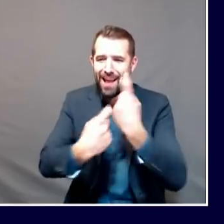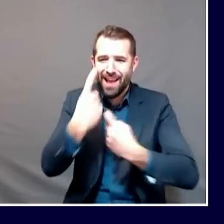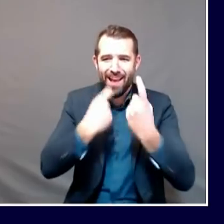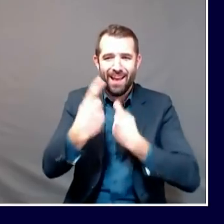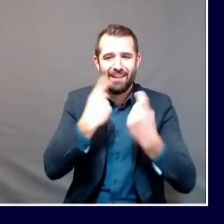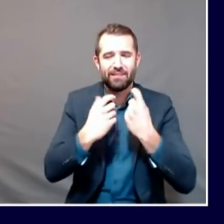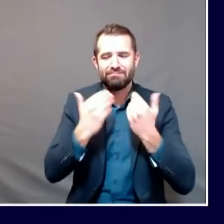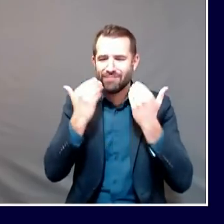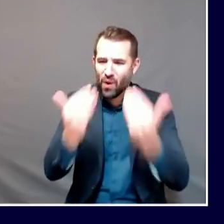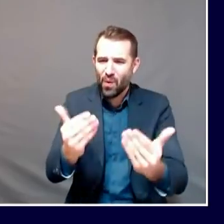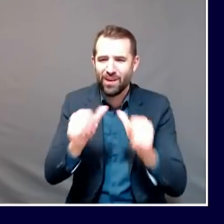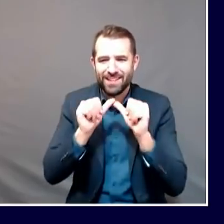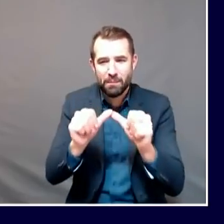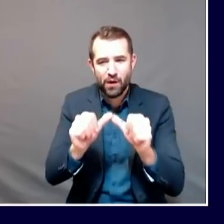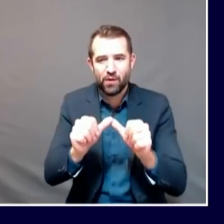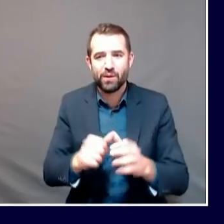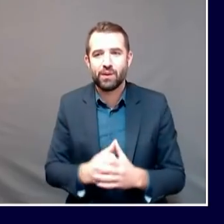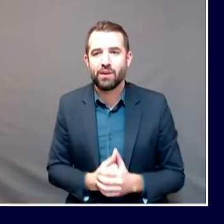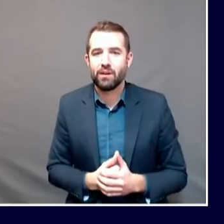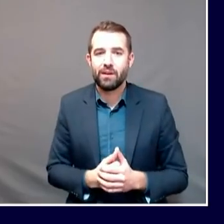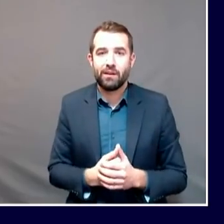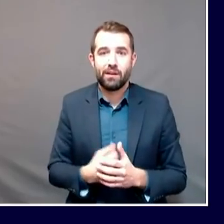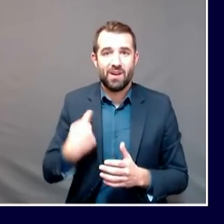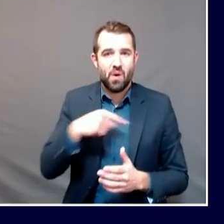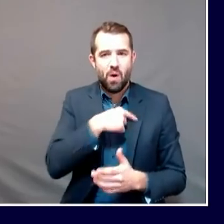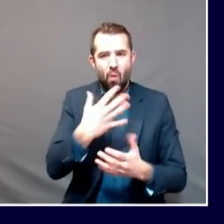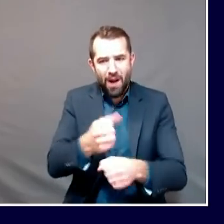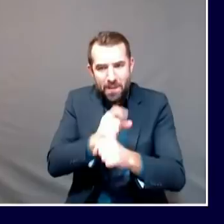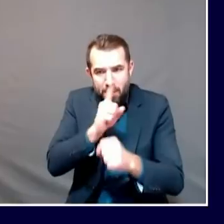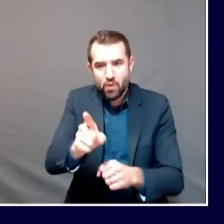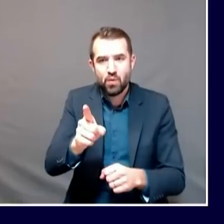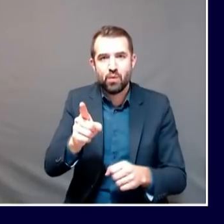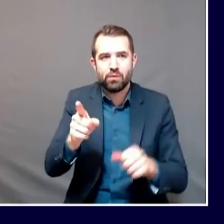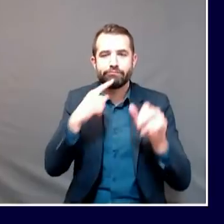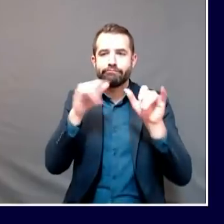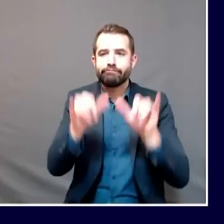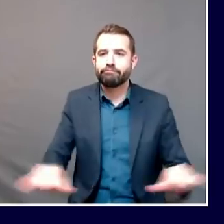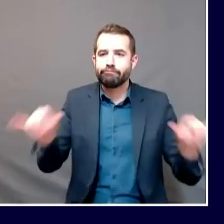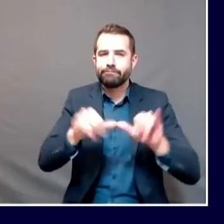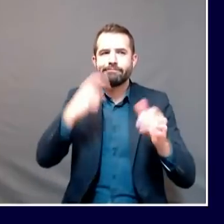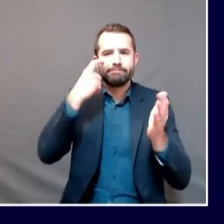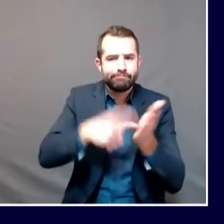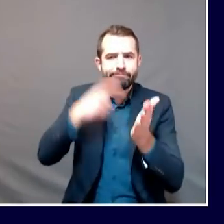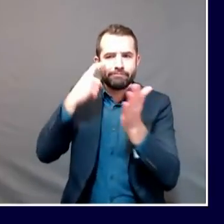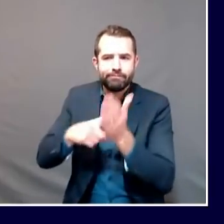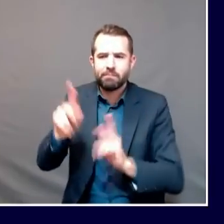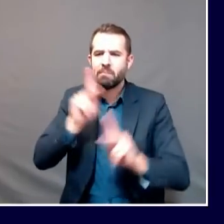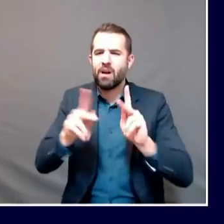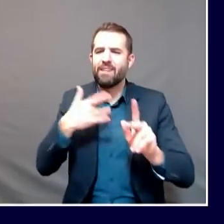single question that we get that is common, that's being asked by a lot of people, that I am